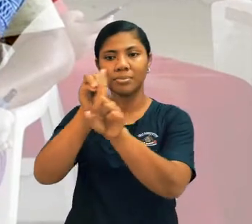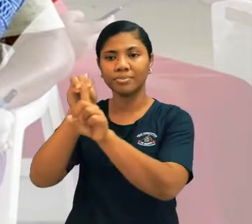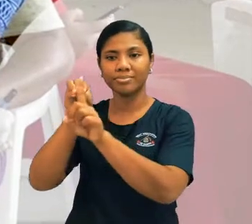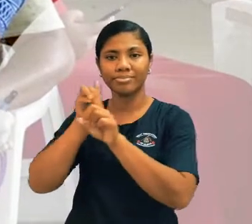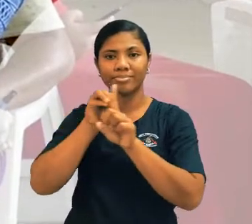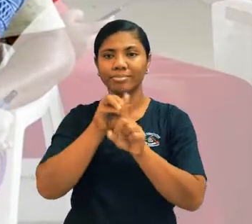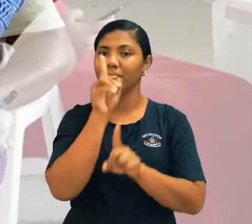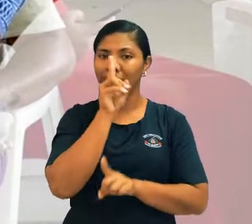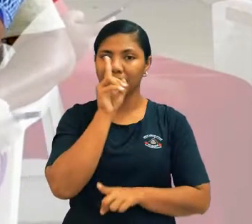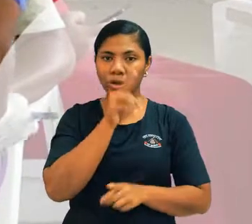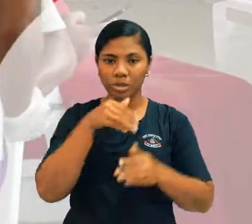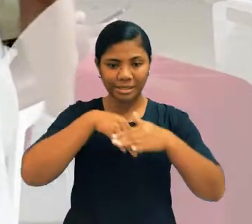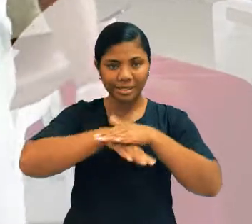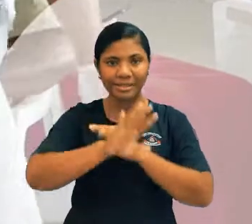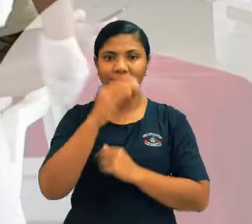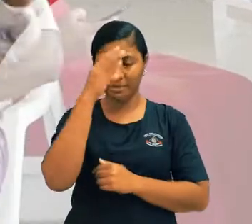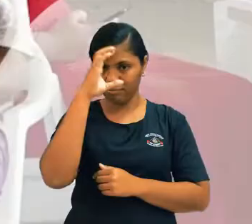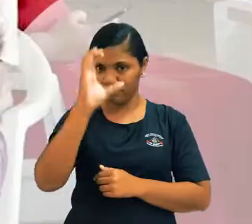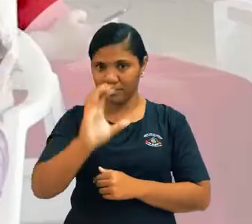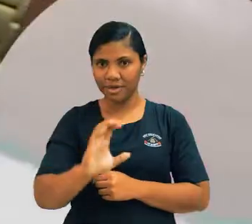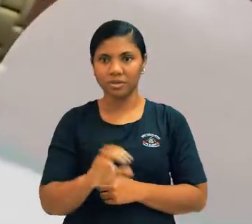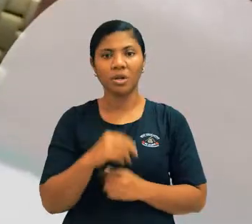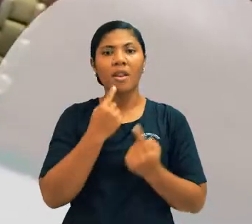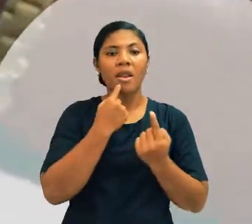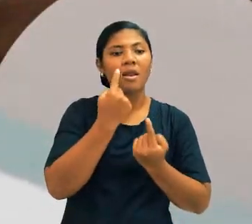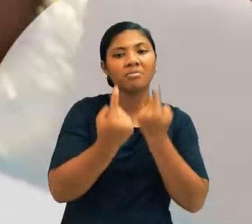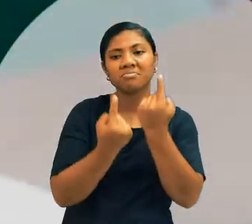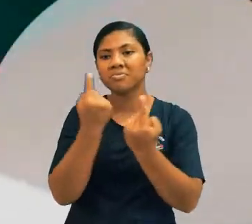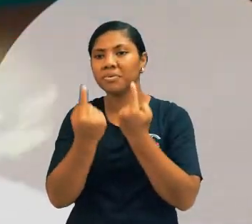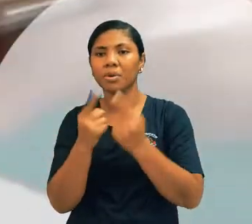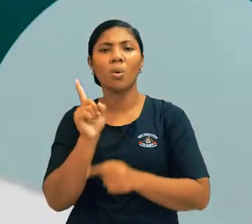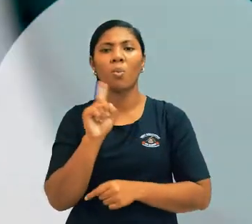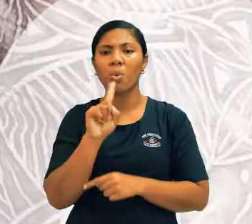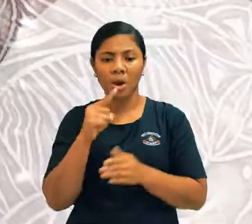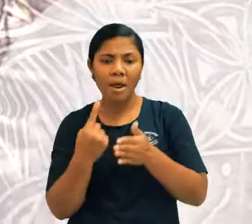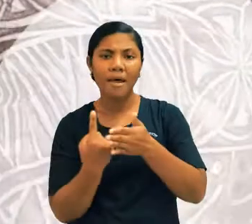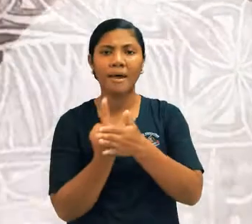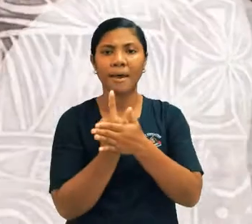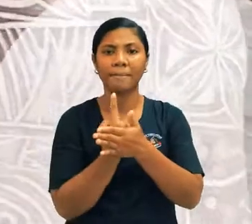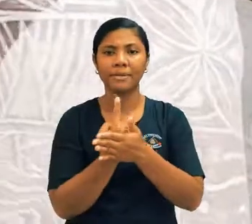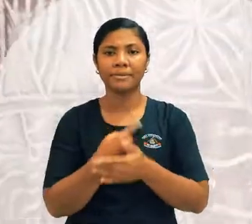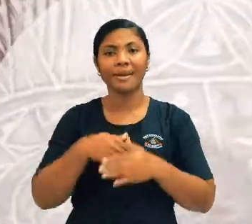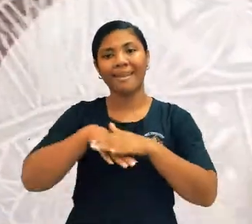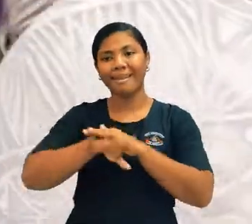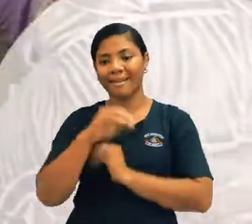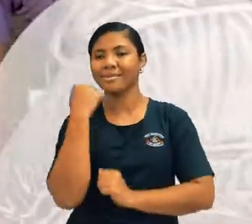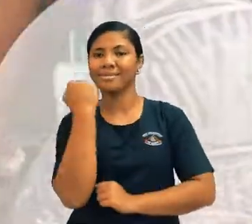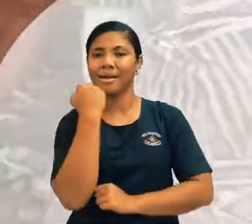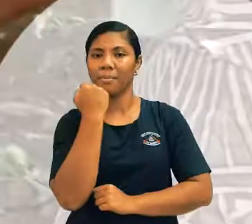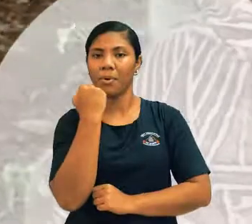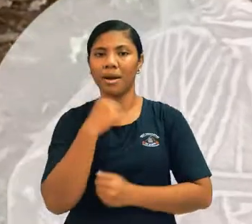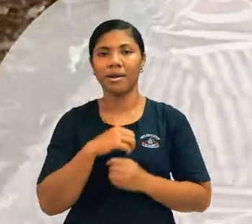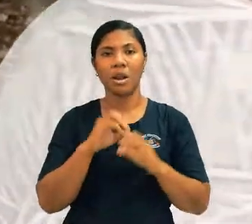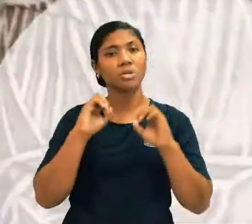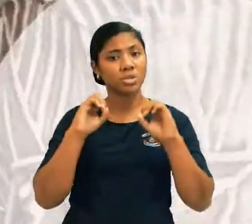the country will know and understand about what's going on. You know, health, basically, it's